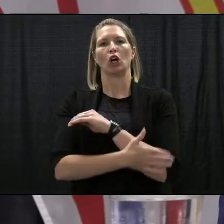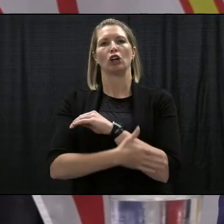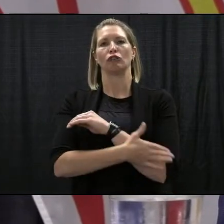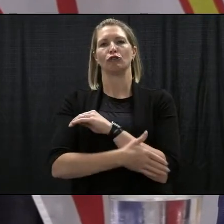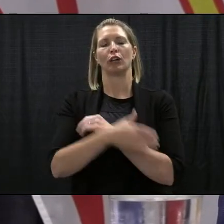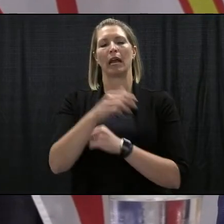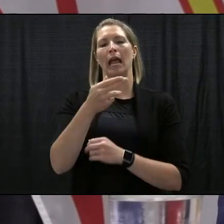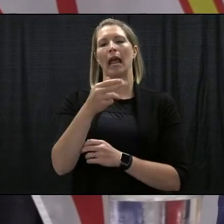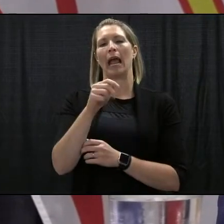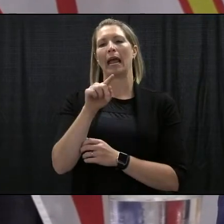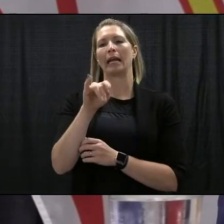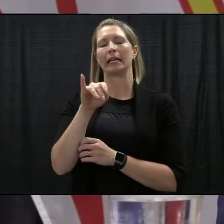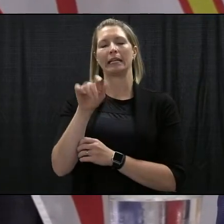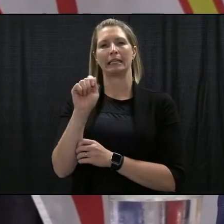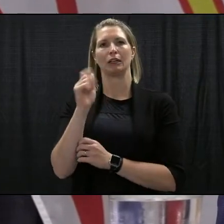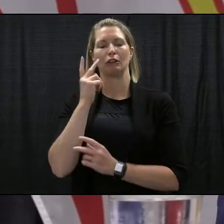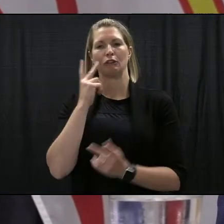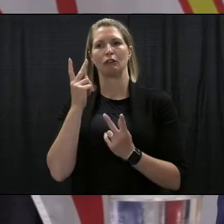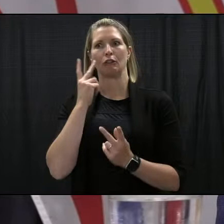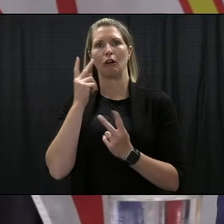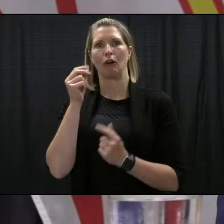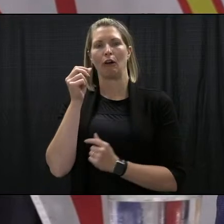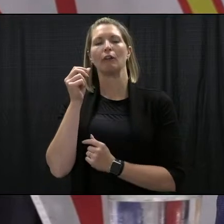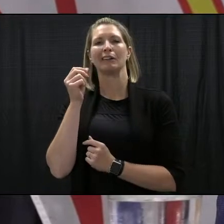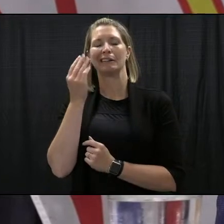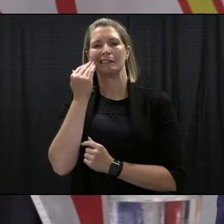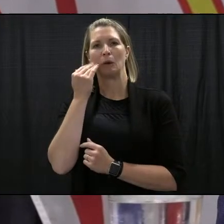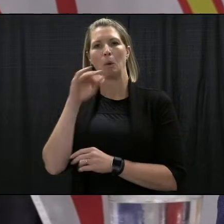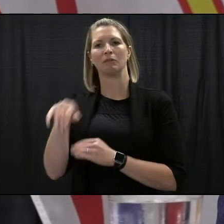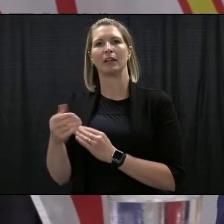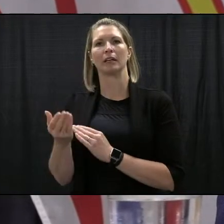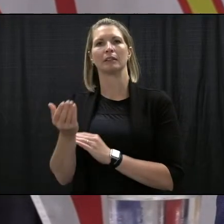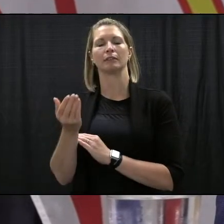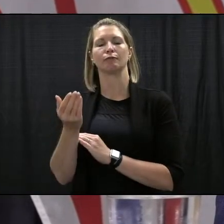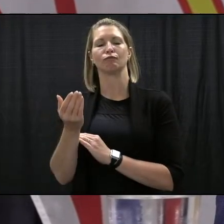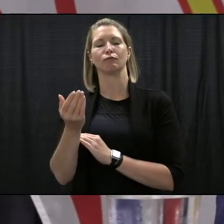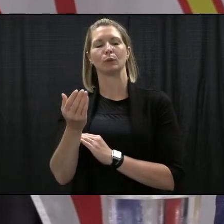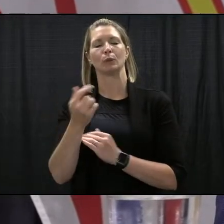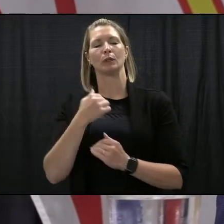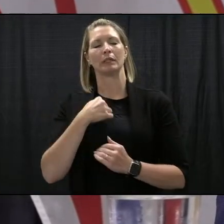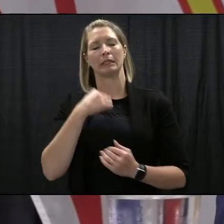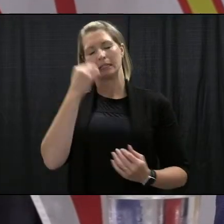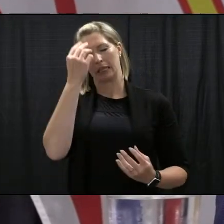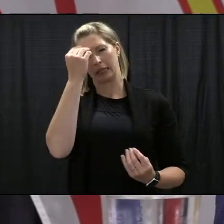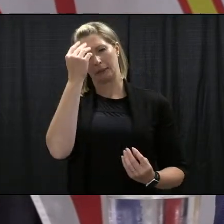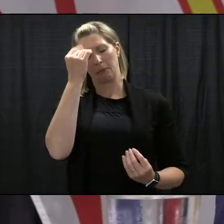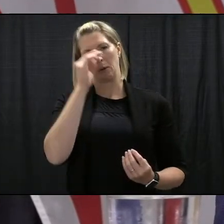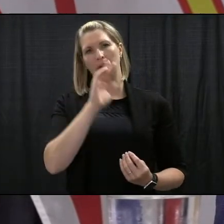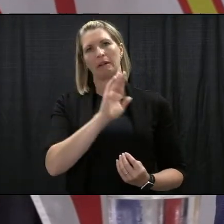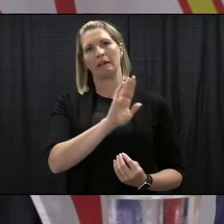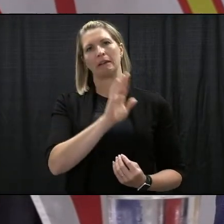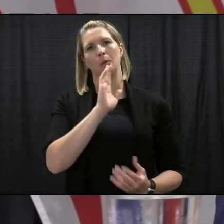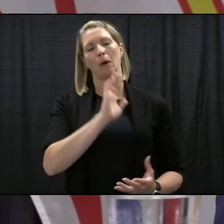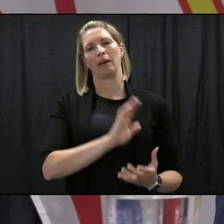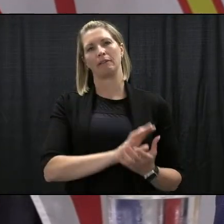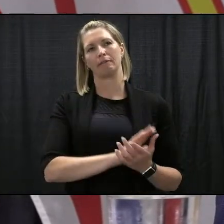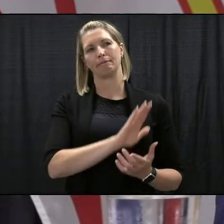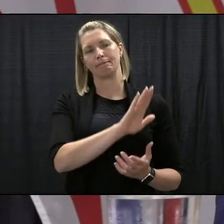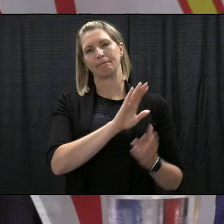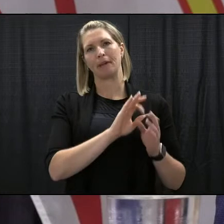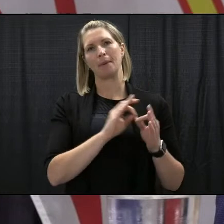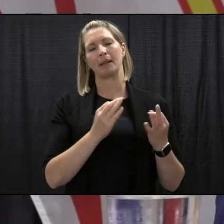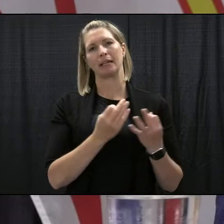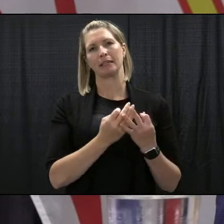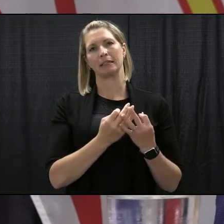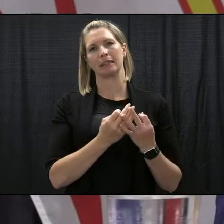certainly fully evident then. My thoughts and prayers are with the former president's wife and family, and I'm sure I join many